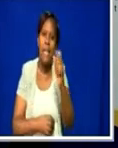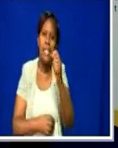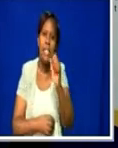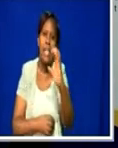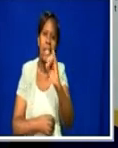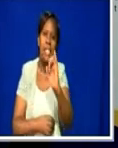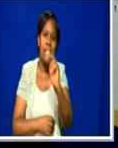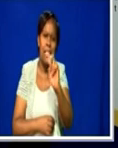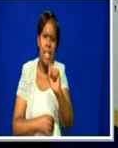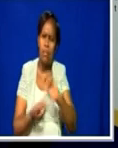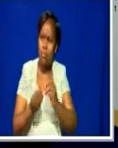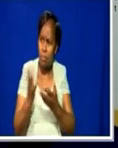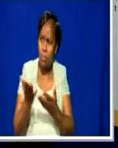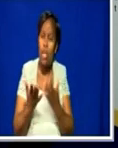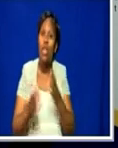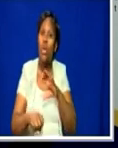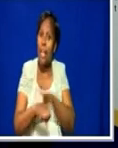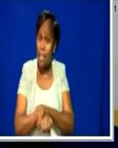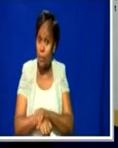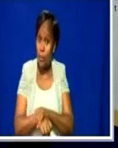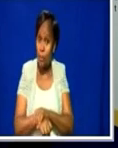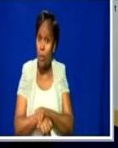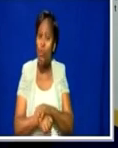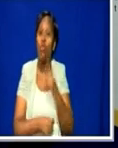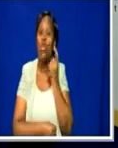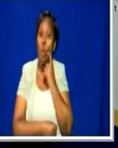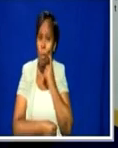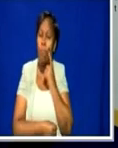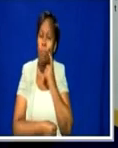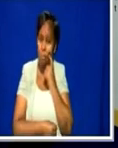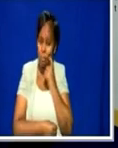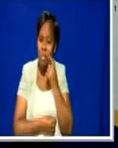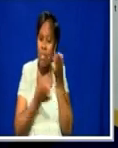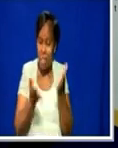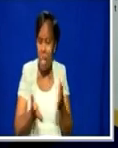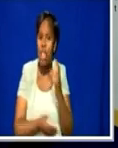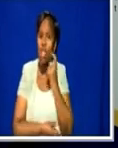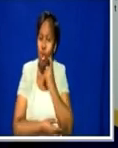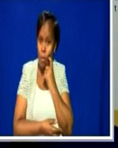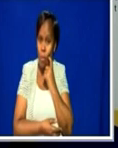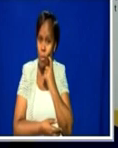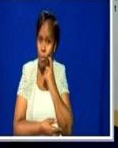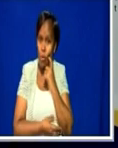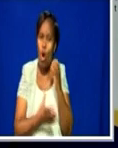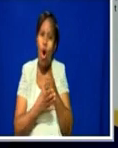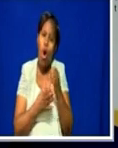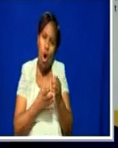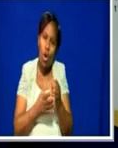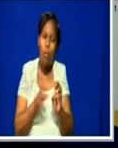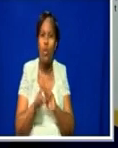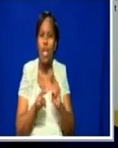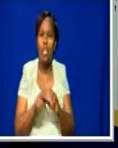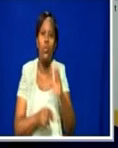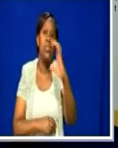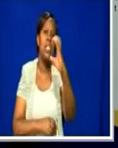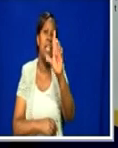them? You can get the plasticine from the shops. It is available in the shops. Or an alternative, you said I Yes, can you use can